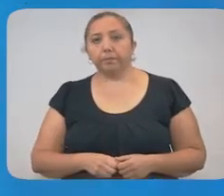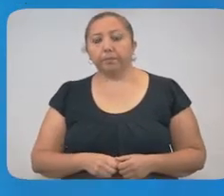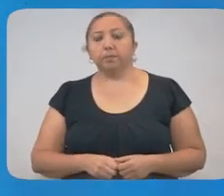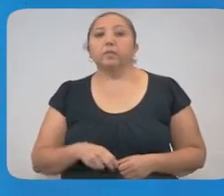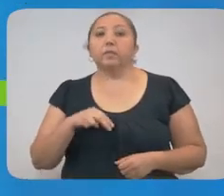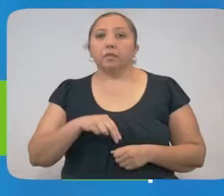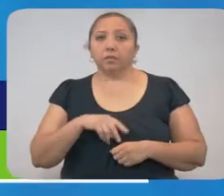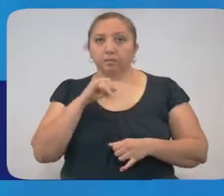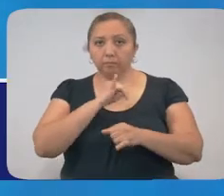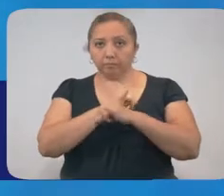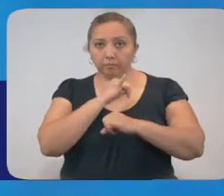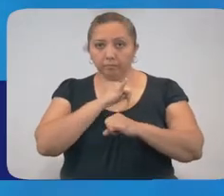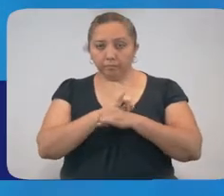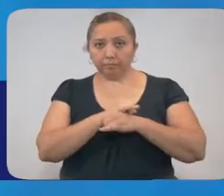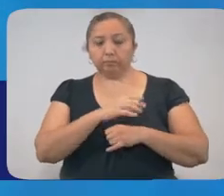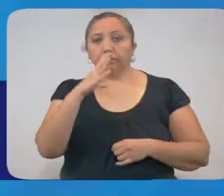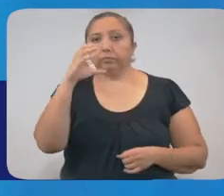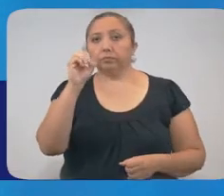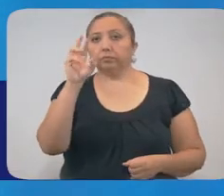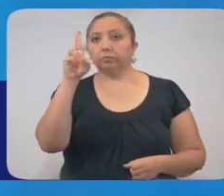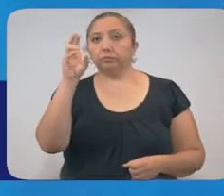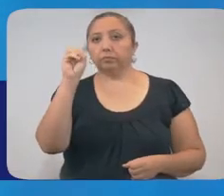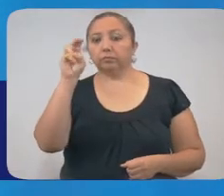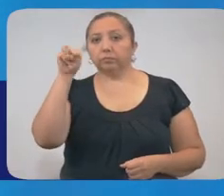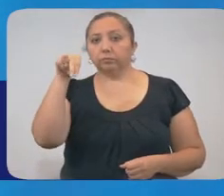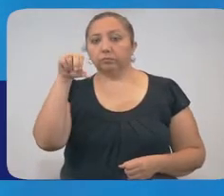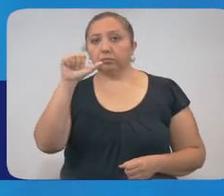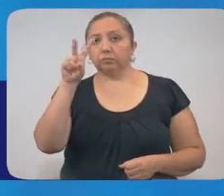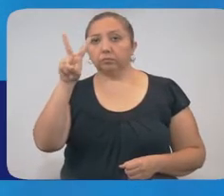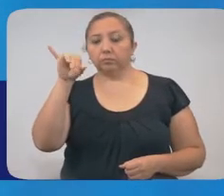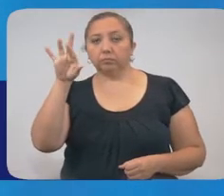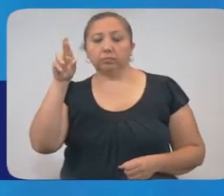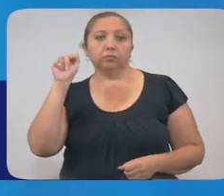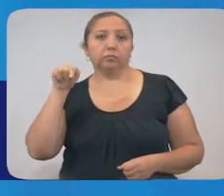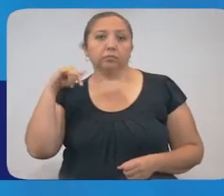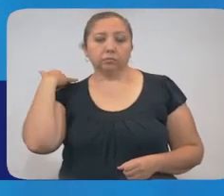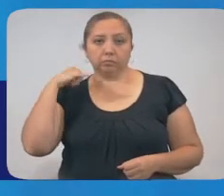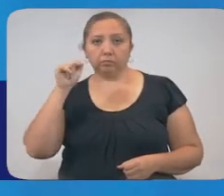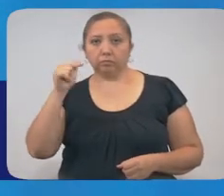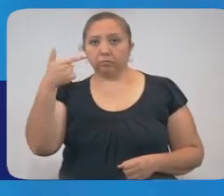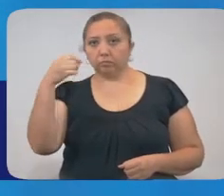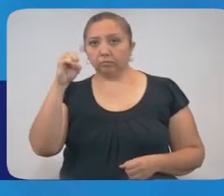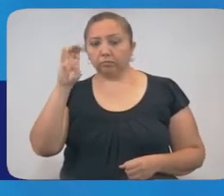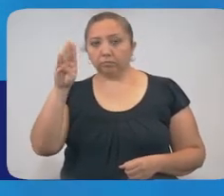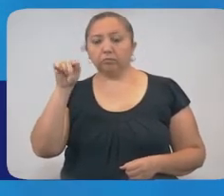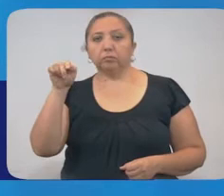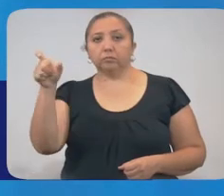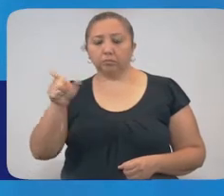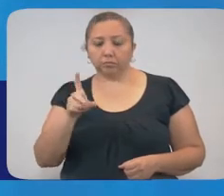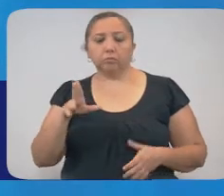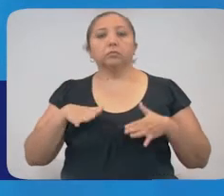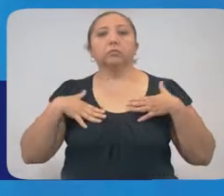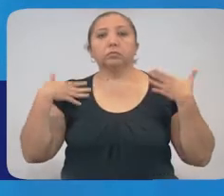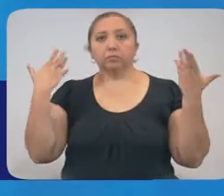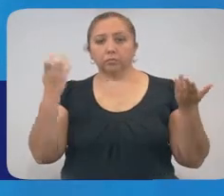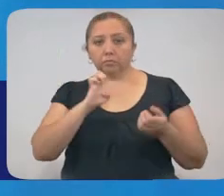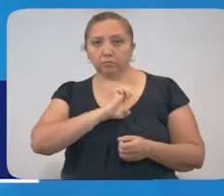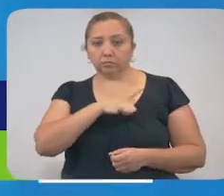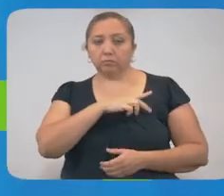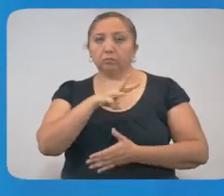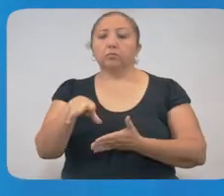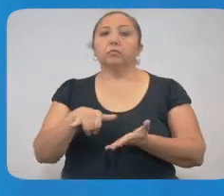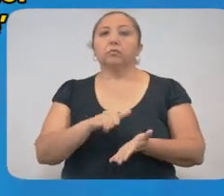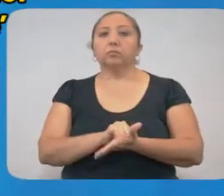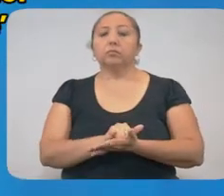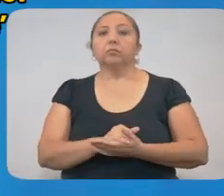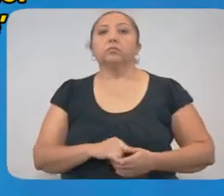In the internet coronavirus.yucatan.gov.mx, also offers information in Maya and in Spanish.